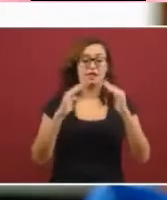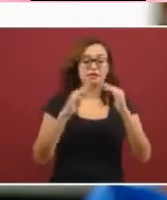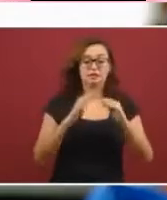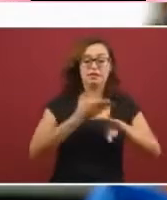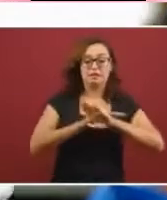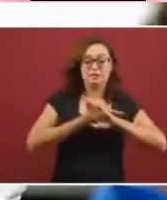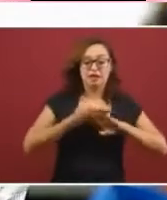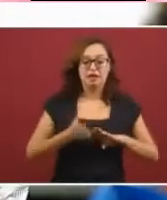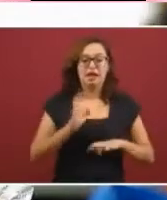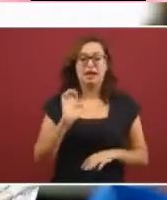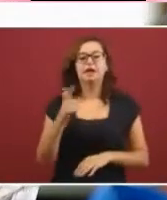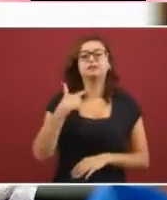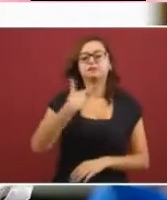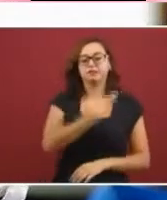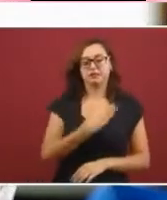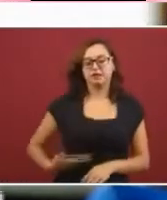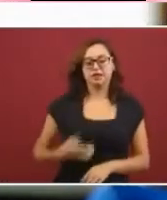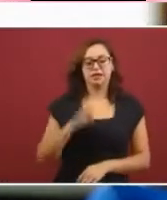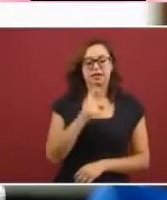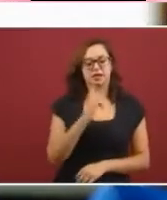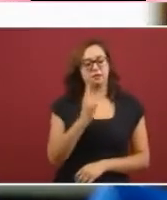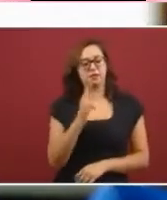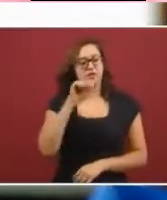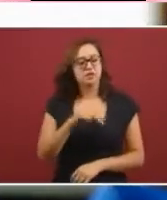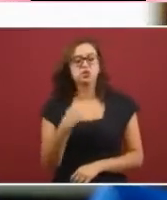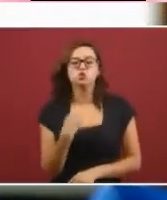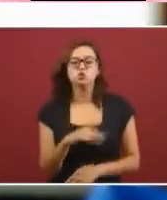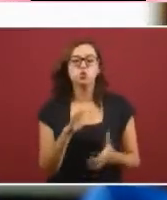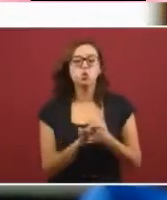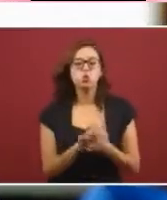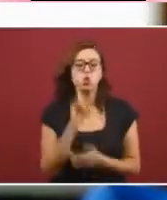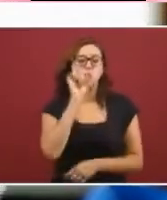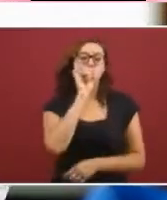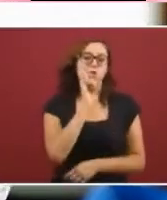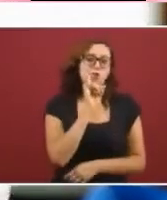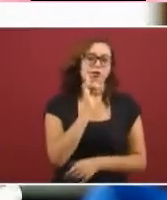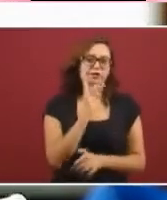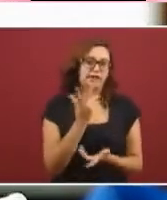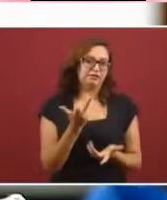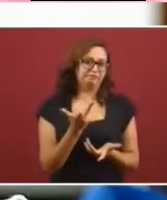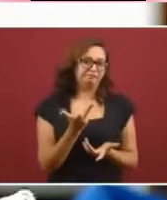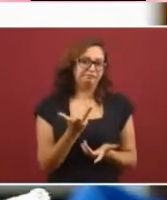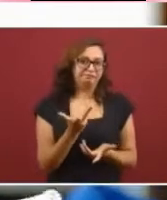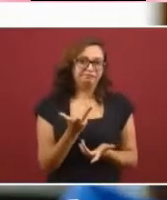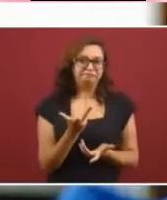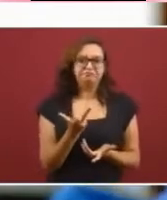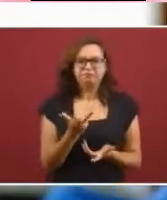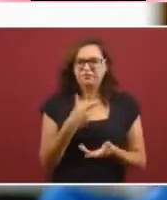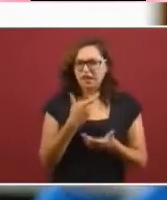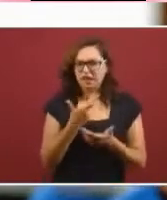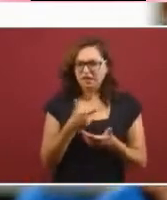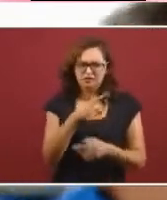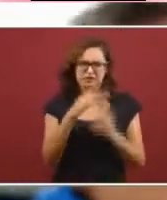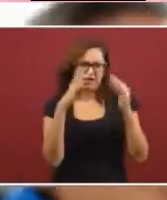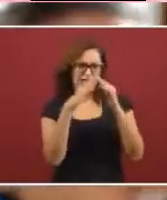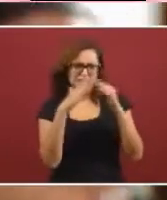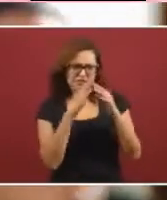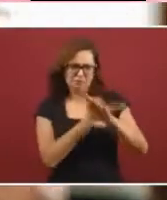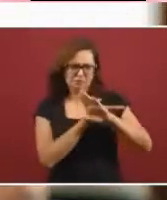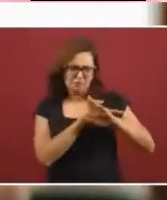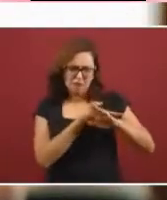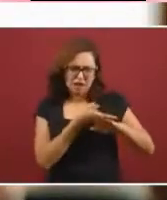the housing of Peña Nieto and Enrique. Por parte del instituto para will they